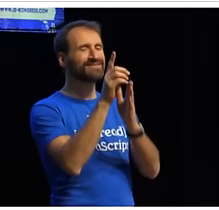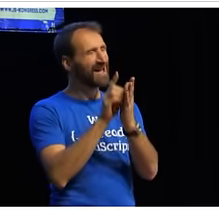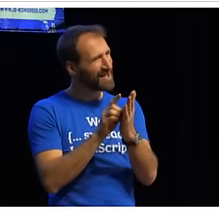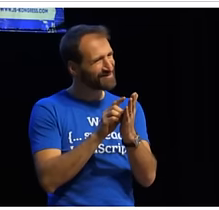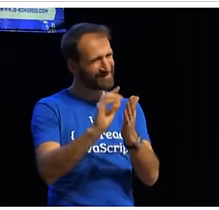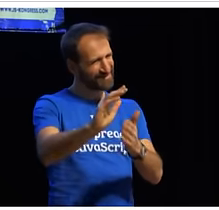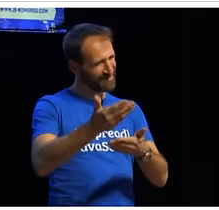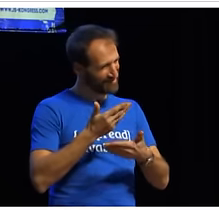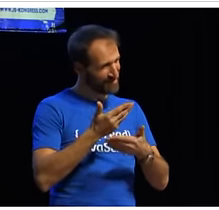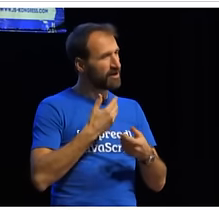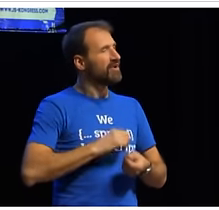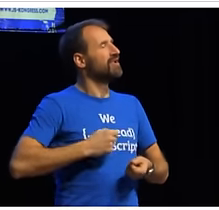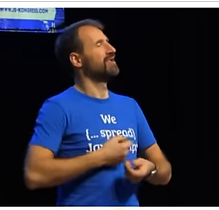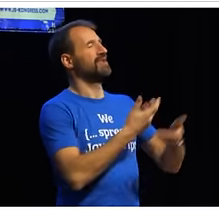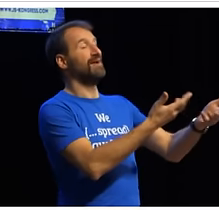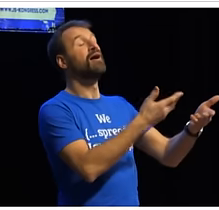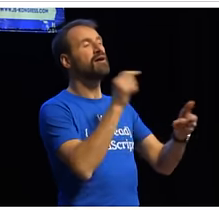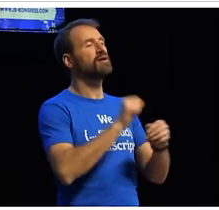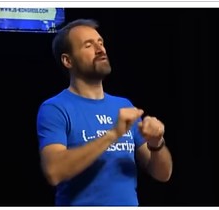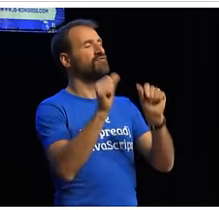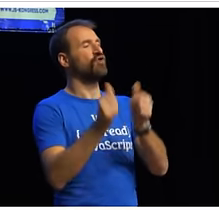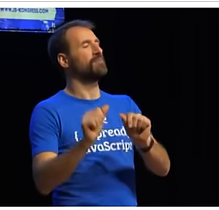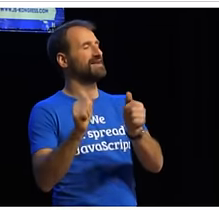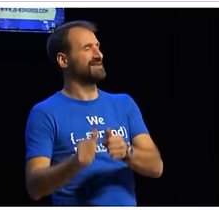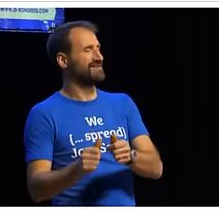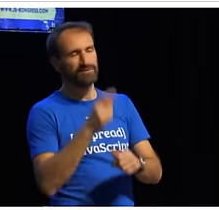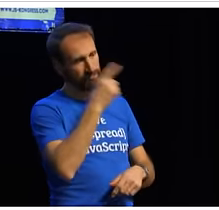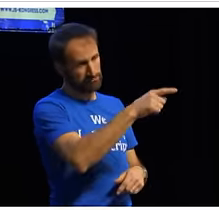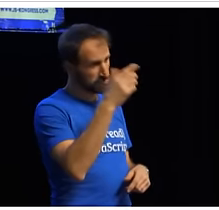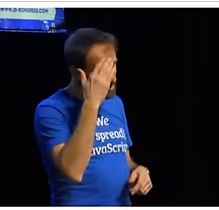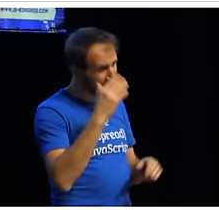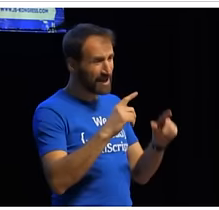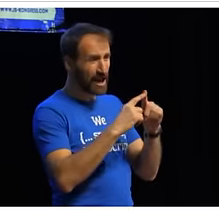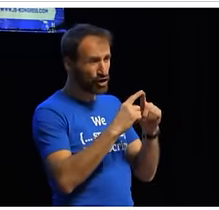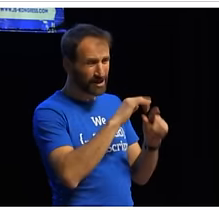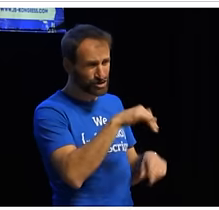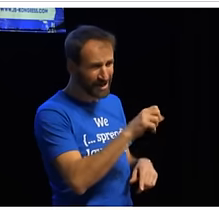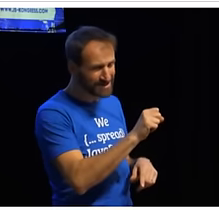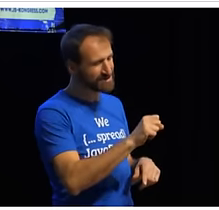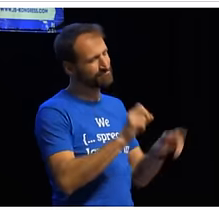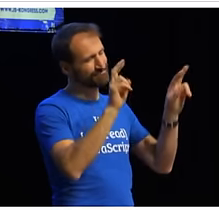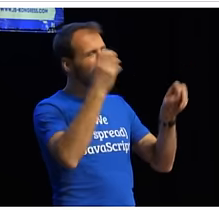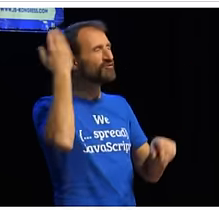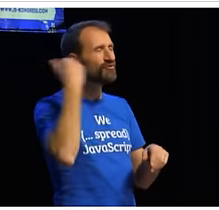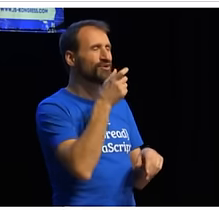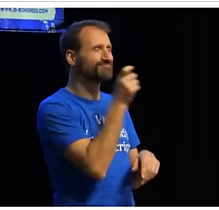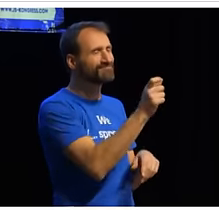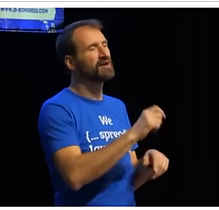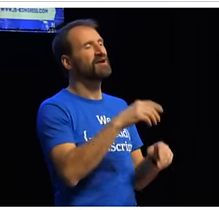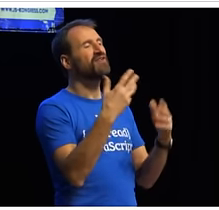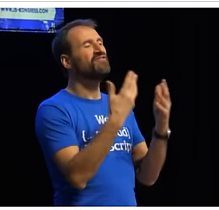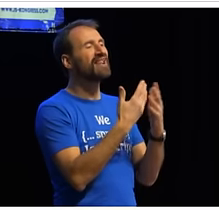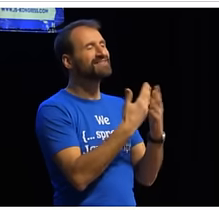you provide. When you know AngularJS, it's basically a new name for filters.